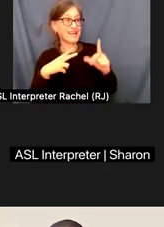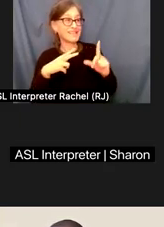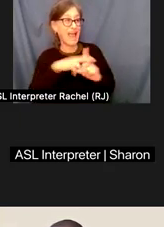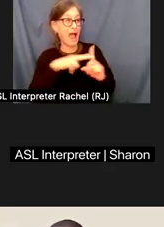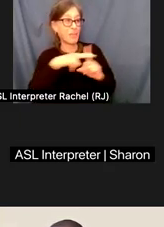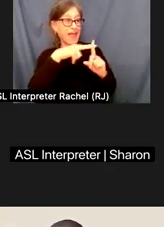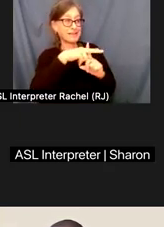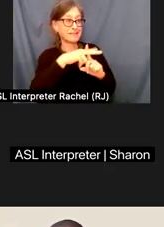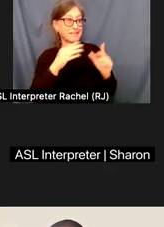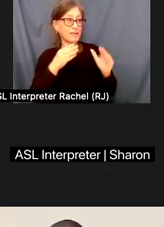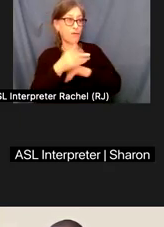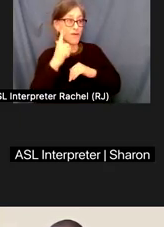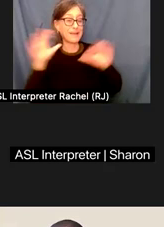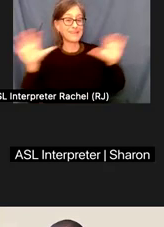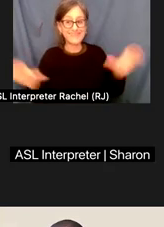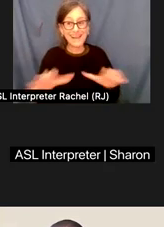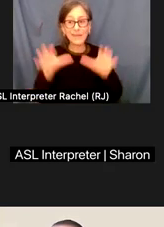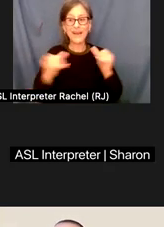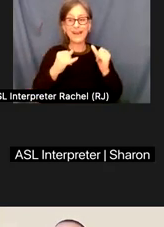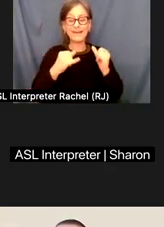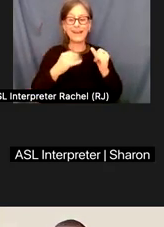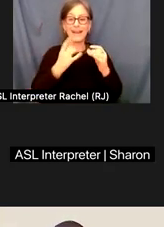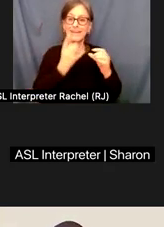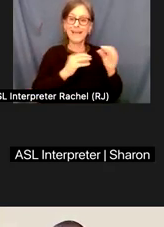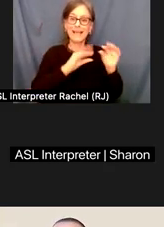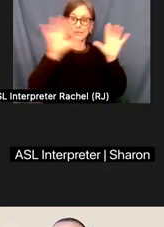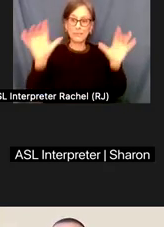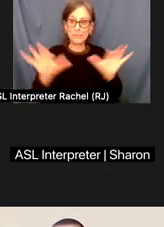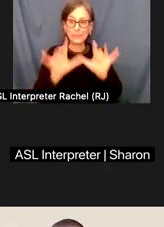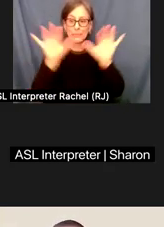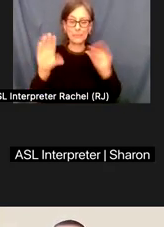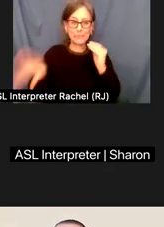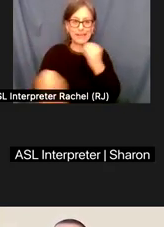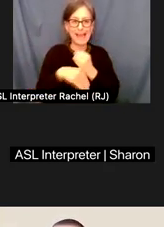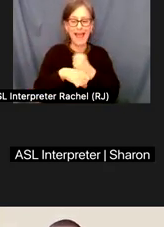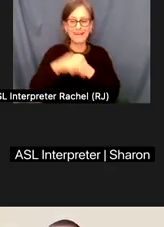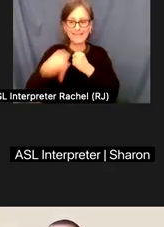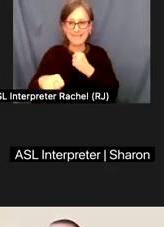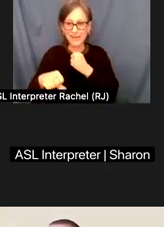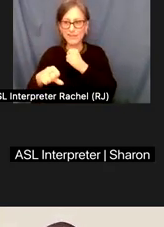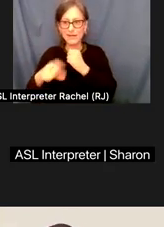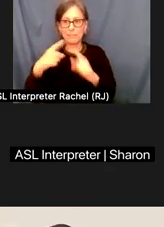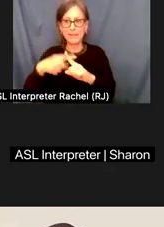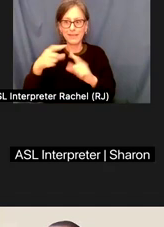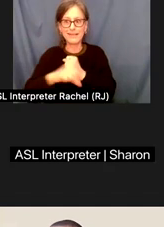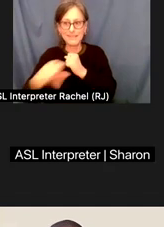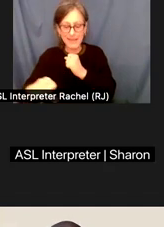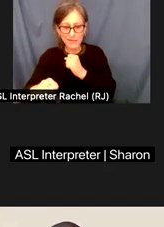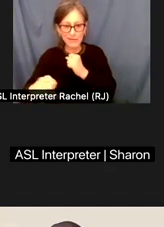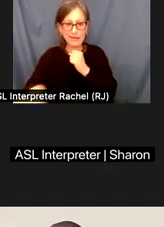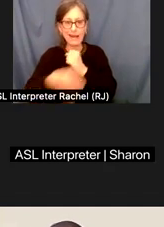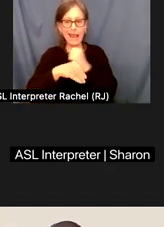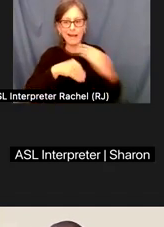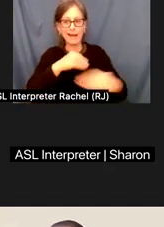tend to want to decorate and we start plugging Right. in and we put an extension cord to an extension cord, and we don't want to